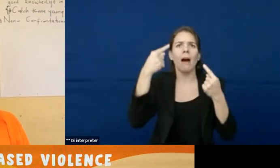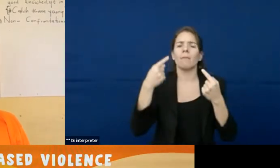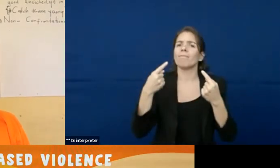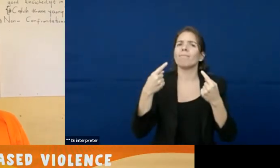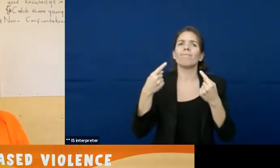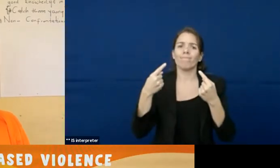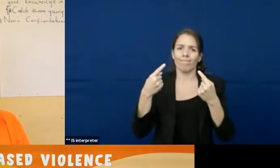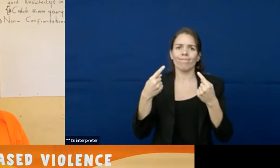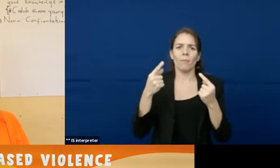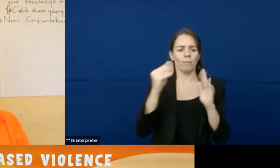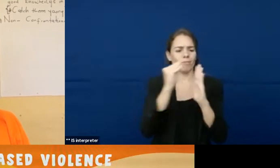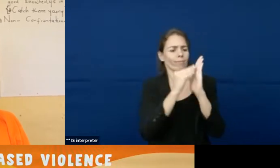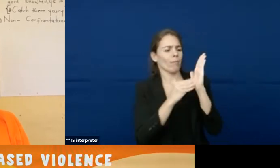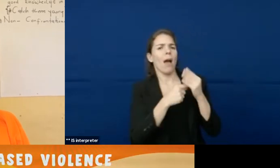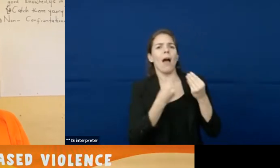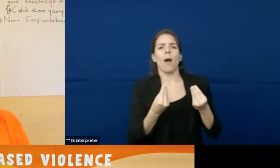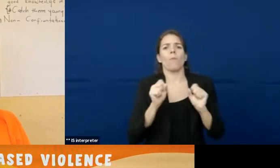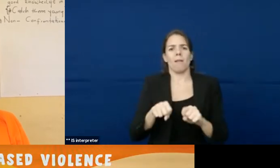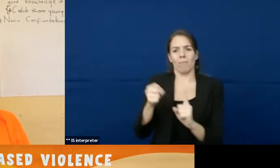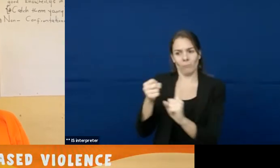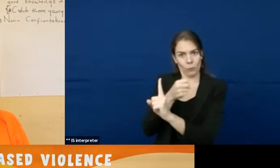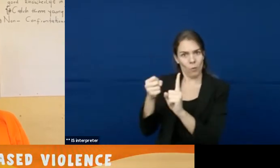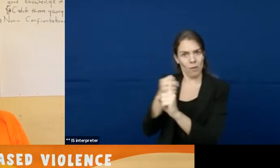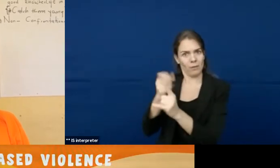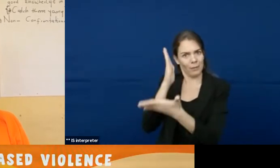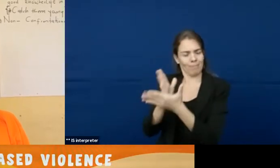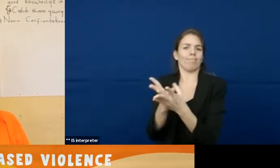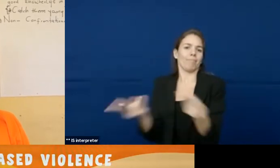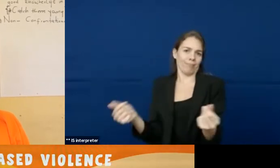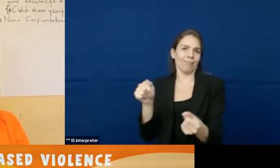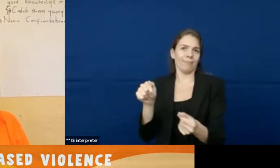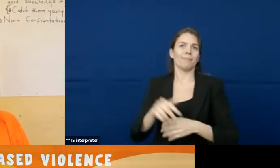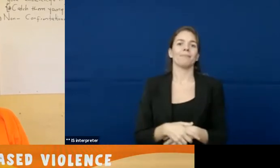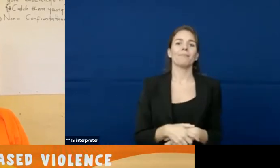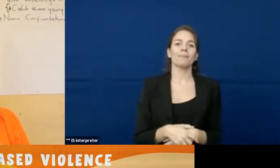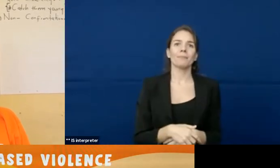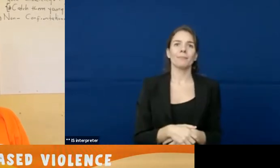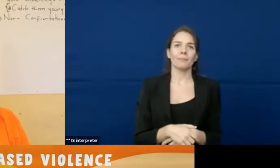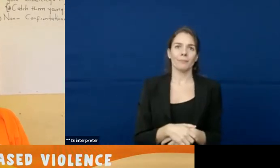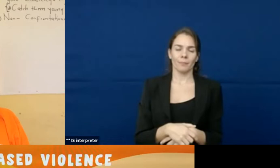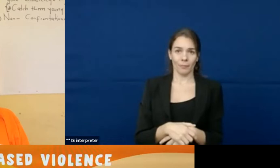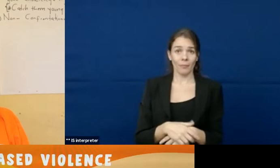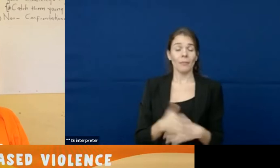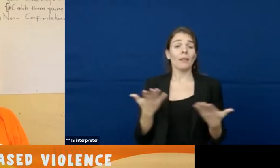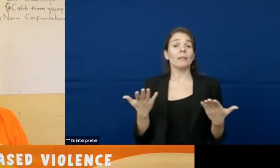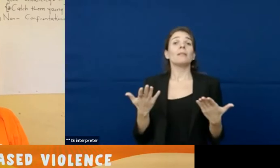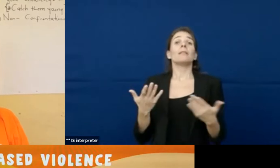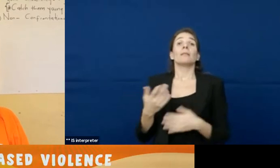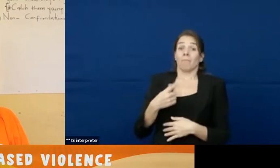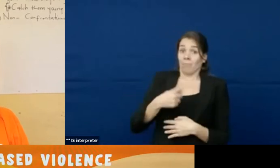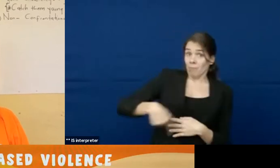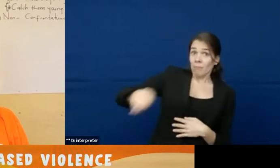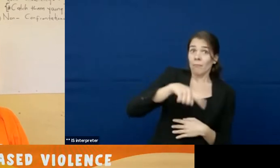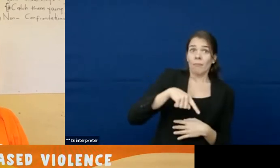their organizations, we may see a future where we have violence-free communities. Commitments by